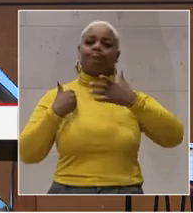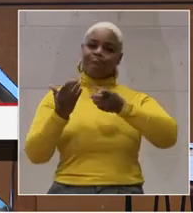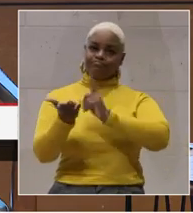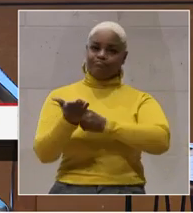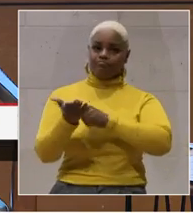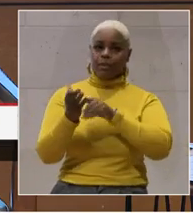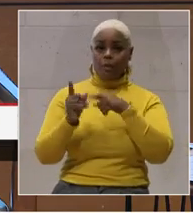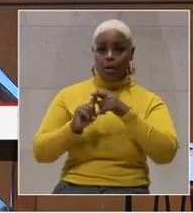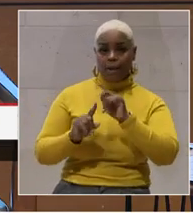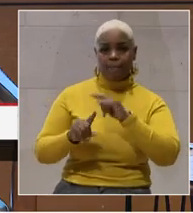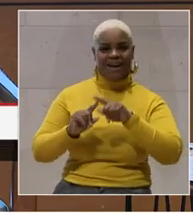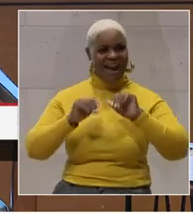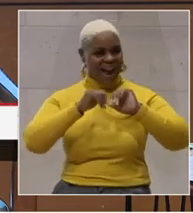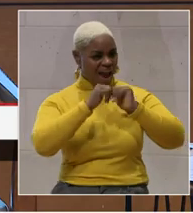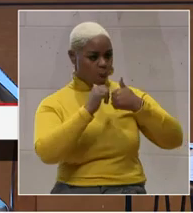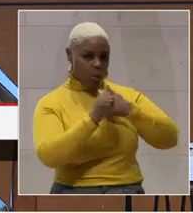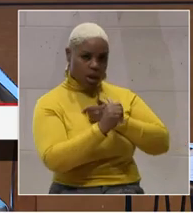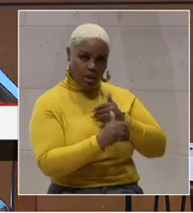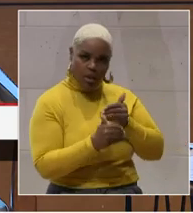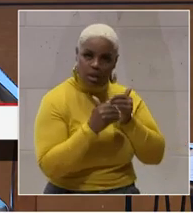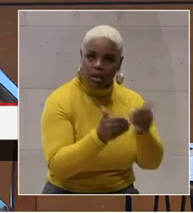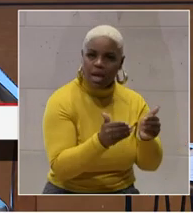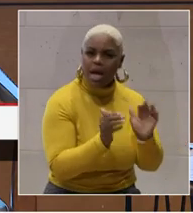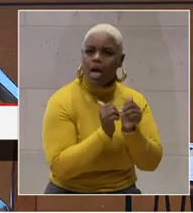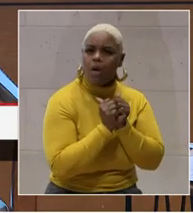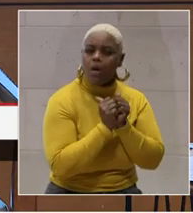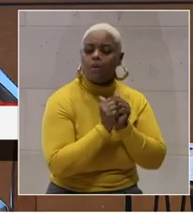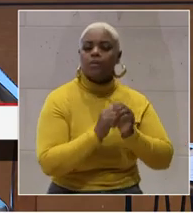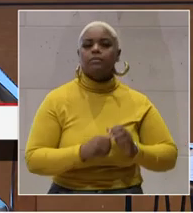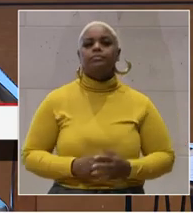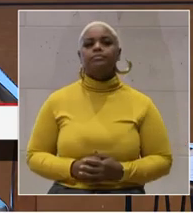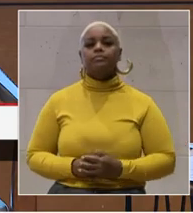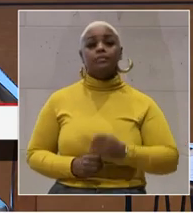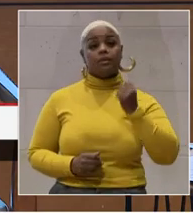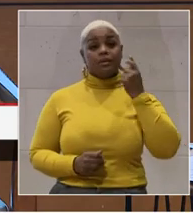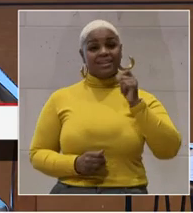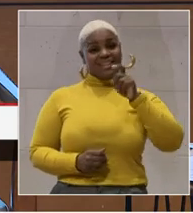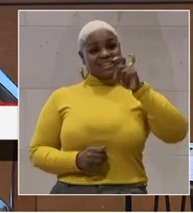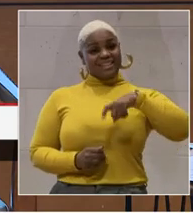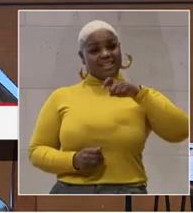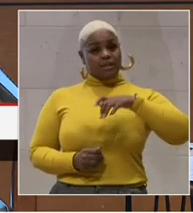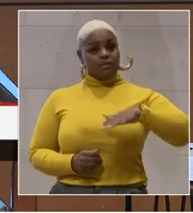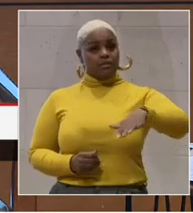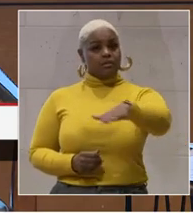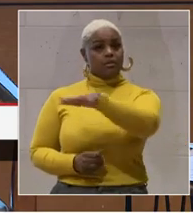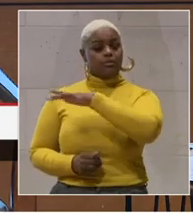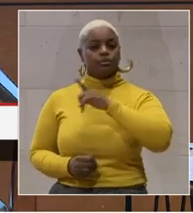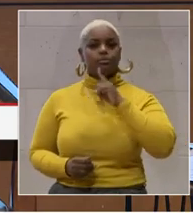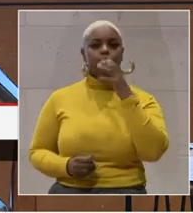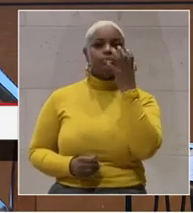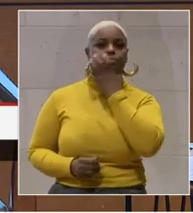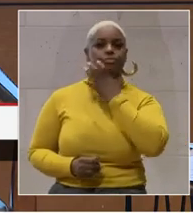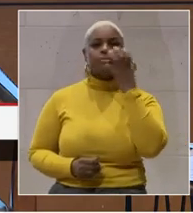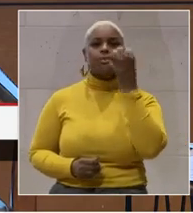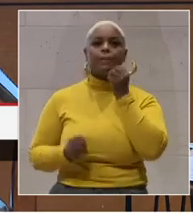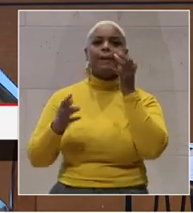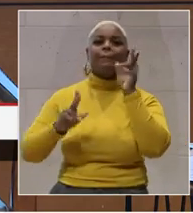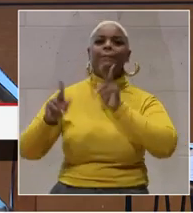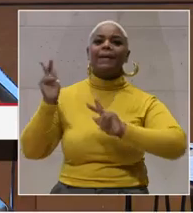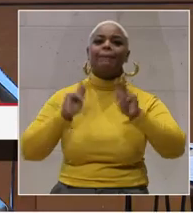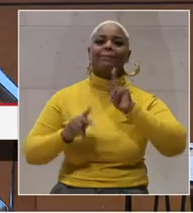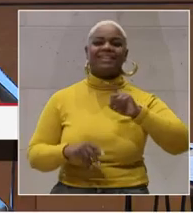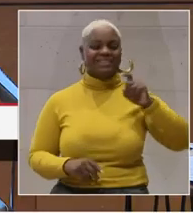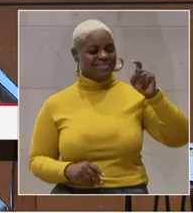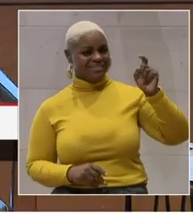need is so great, though. The need is so great that it was sometimes difficult to really penetrate the messaging that needed to